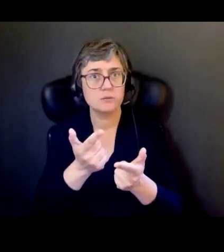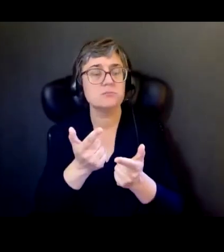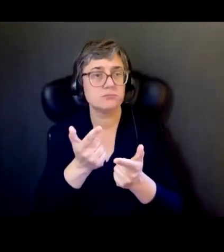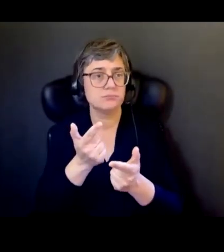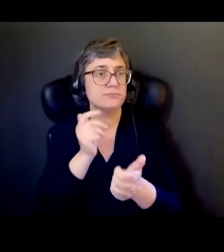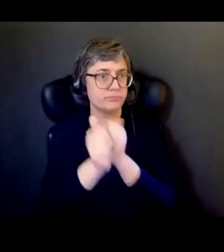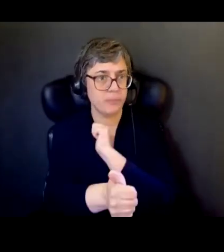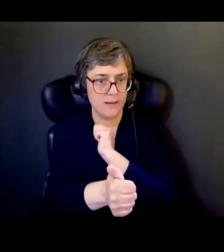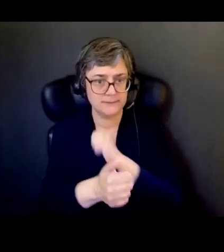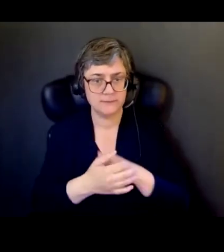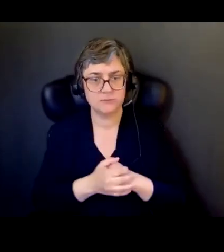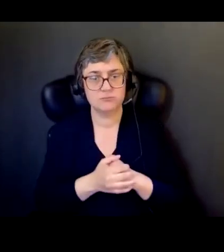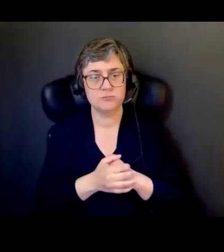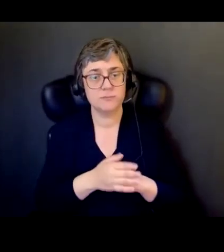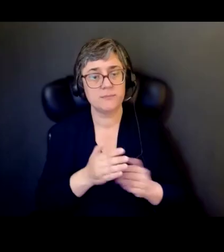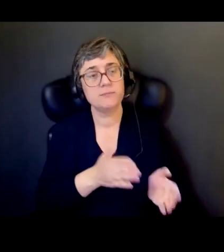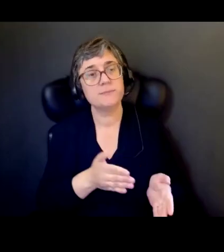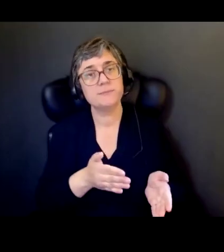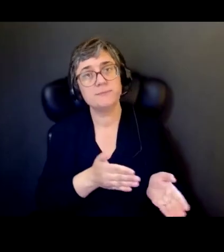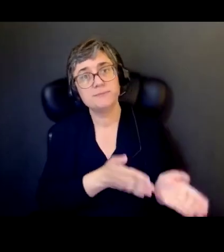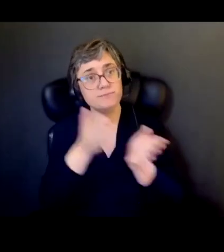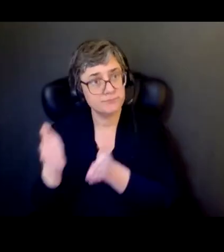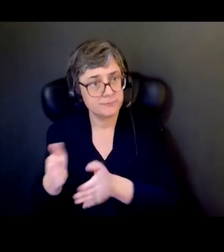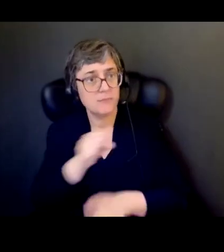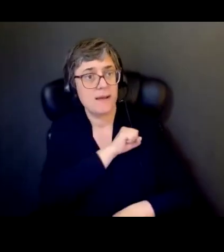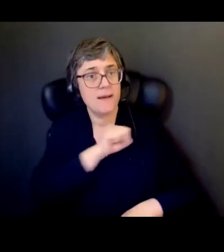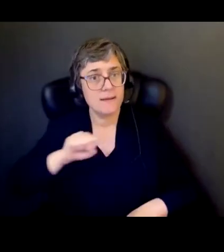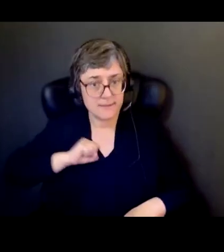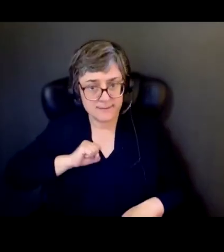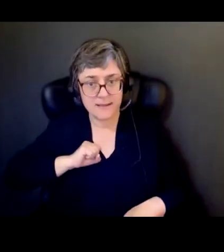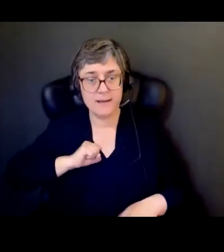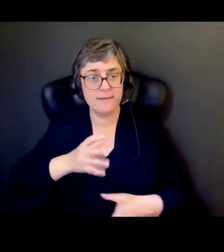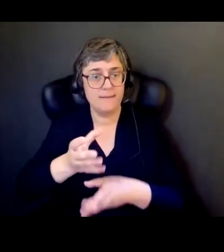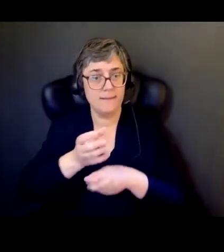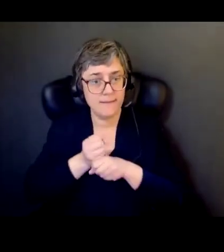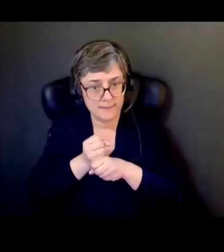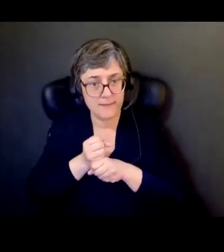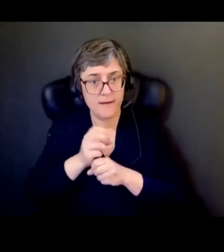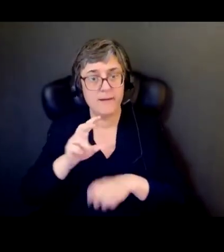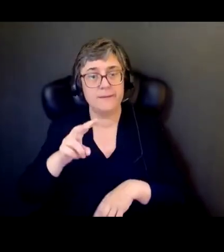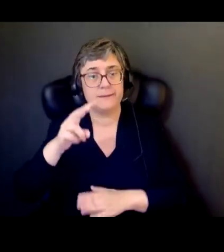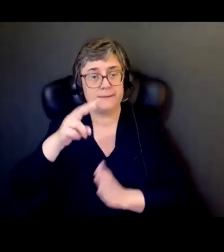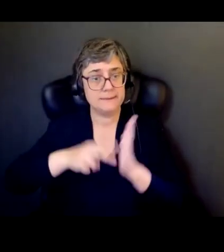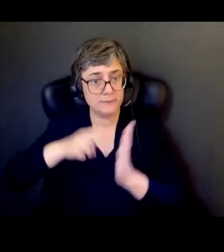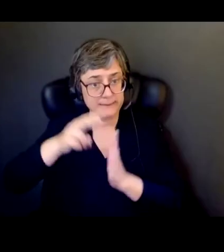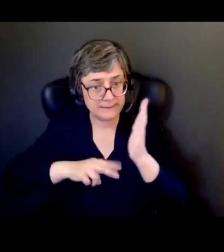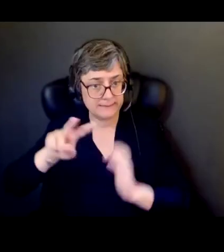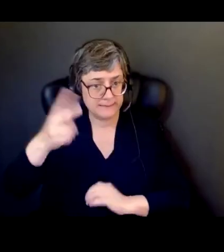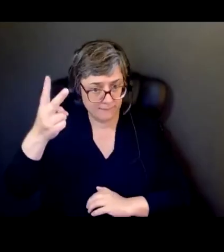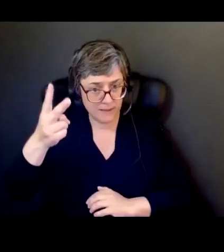Then at the Senate, it received second reading and was referred to the Committee on Legal and Constitutional